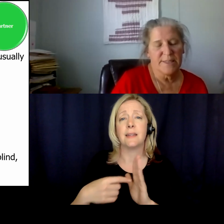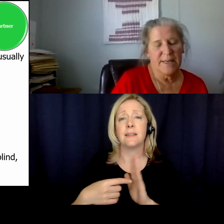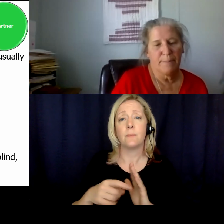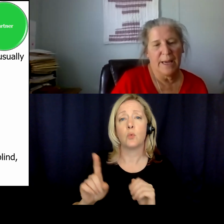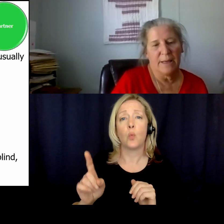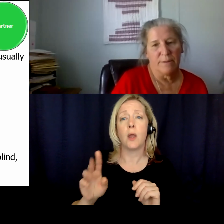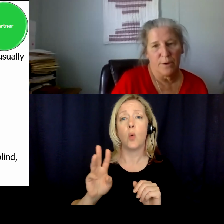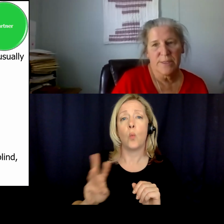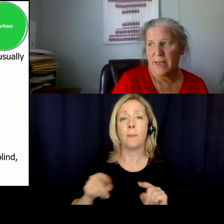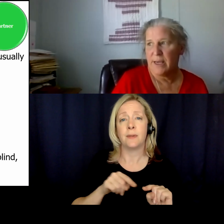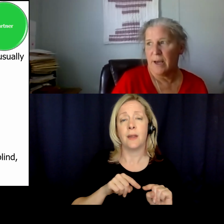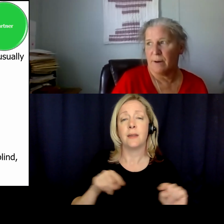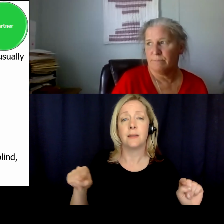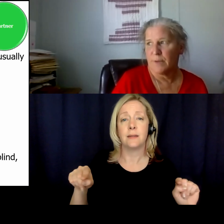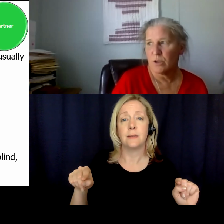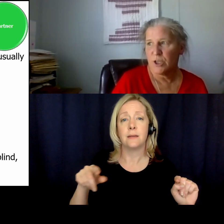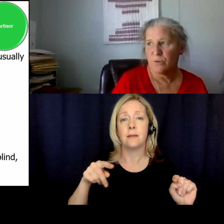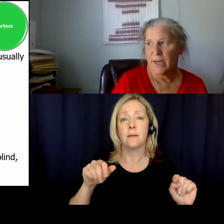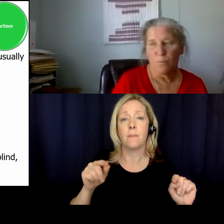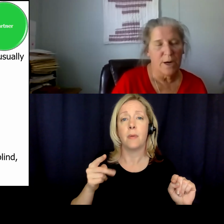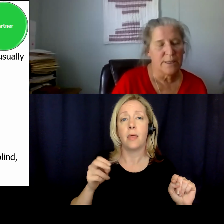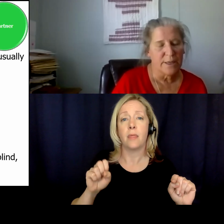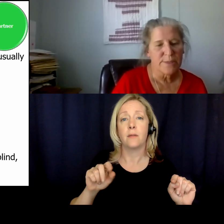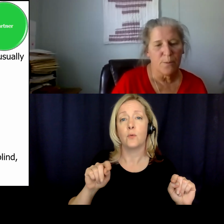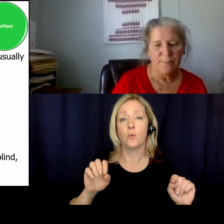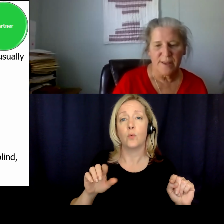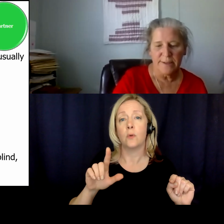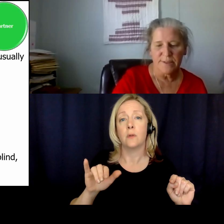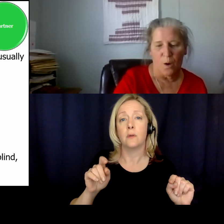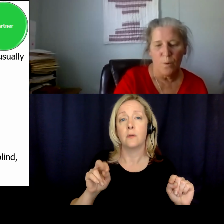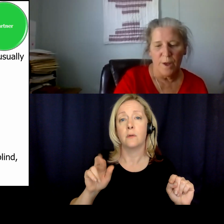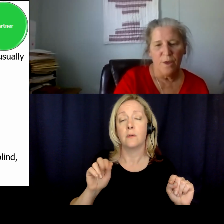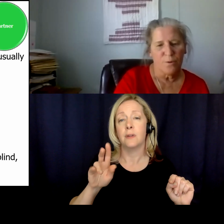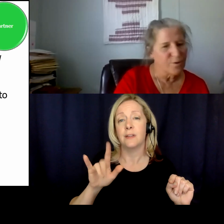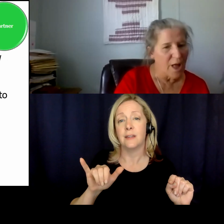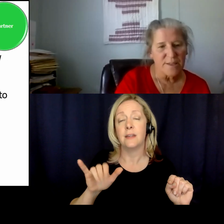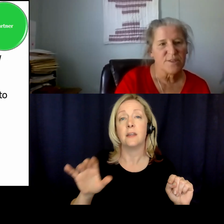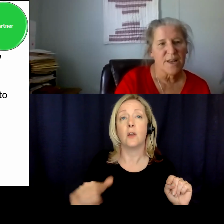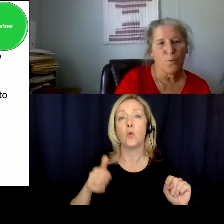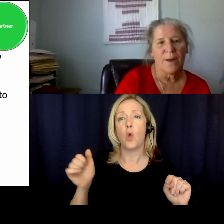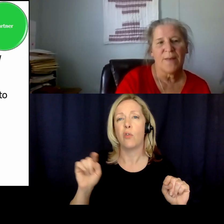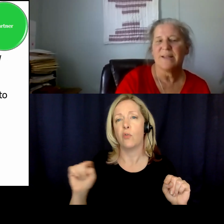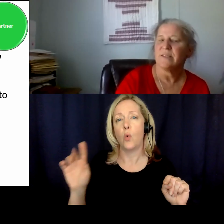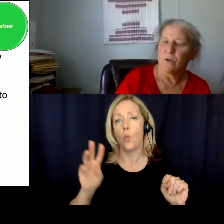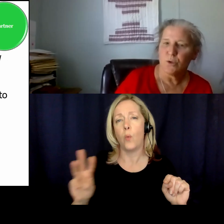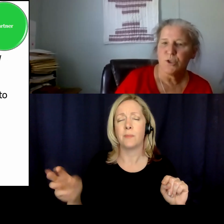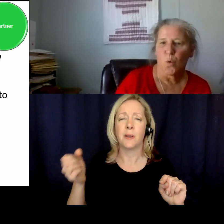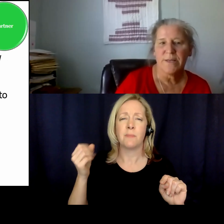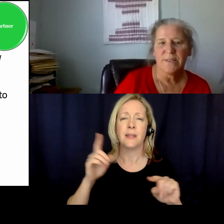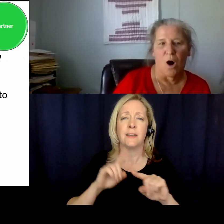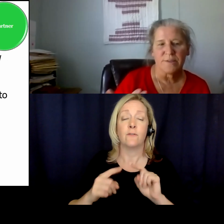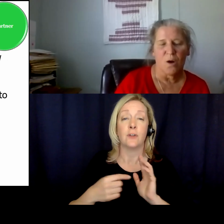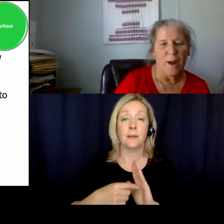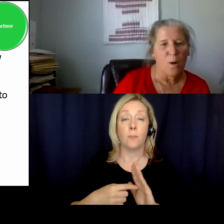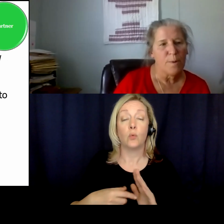the NCDB literacy, all children can read literacy website. So there's lots of stuff around that. Social